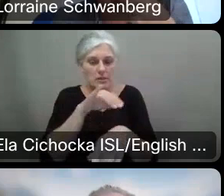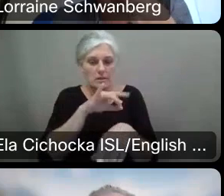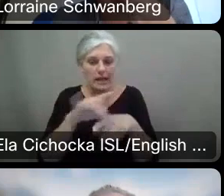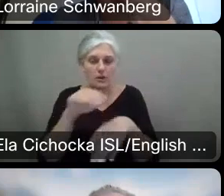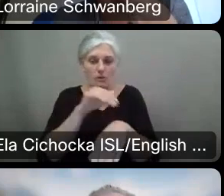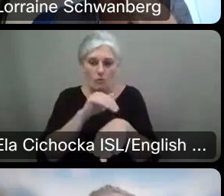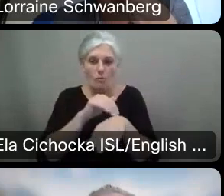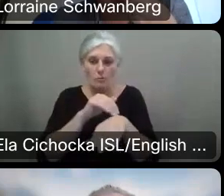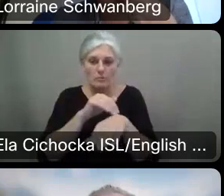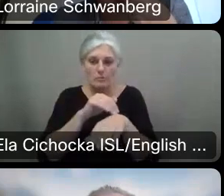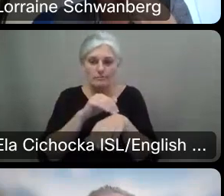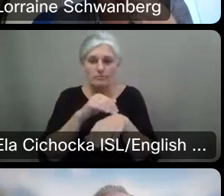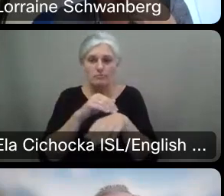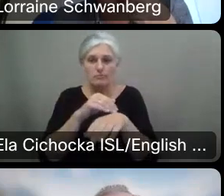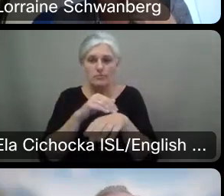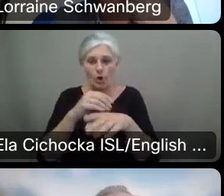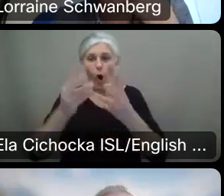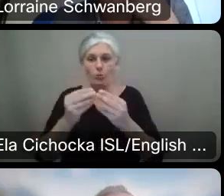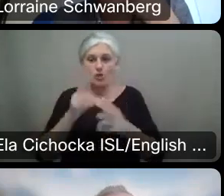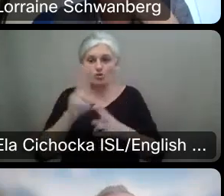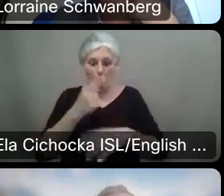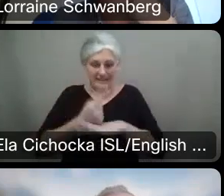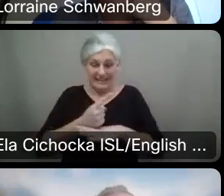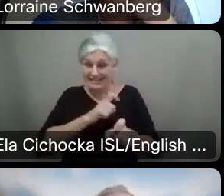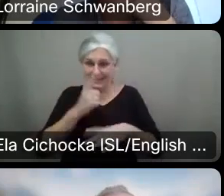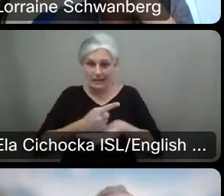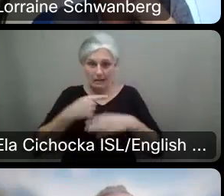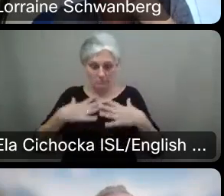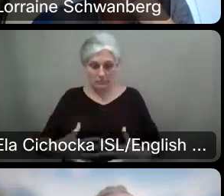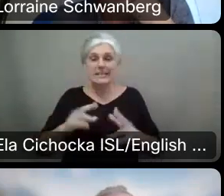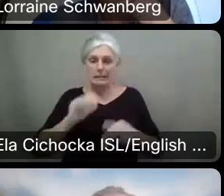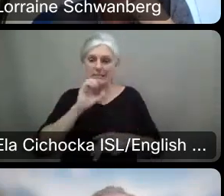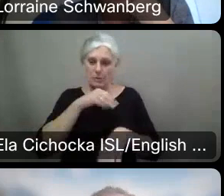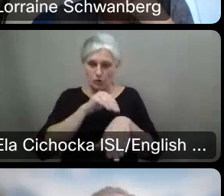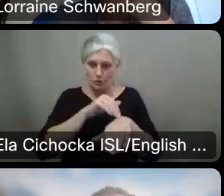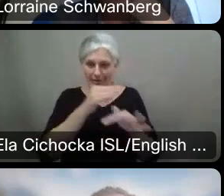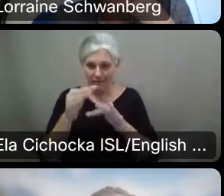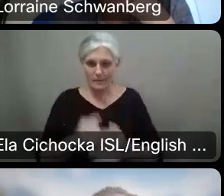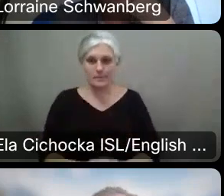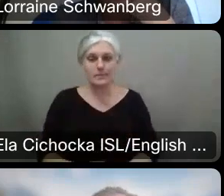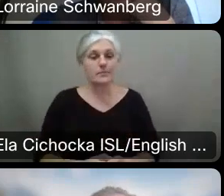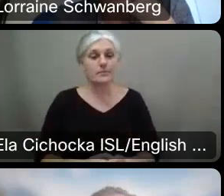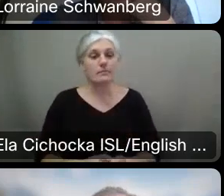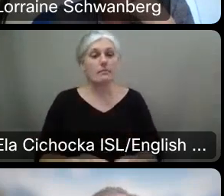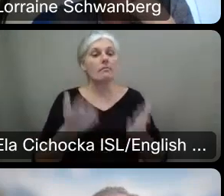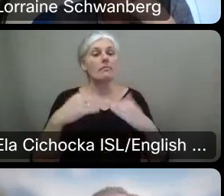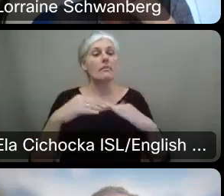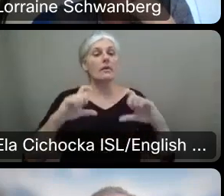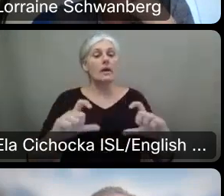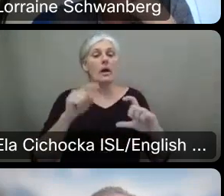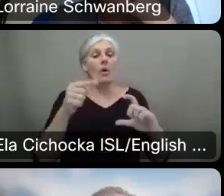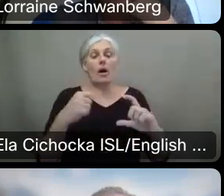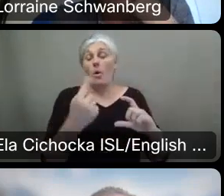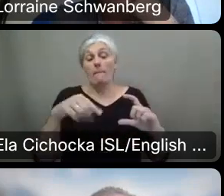body can be quite serious. Thank you. Okay, then lastly, 1.5.